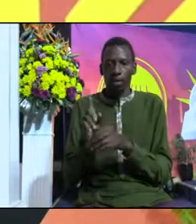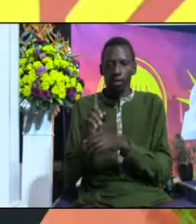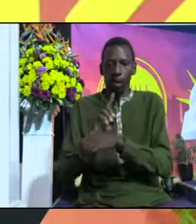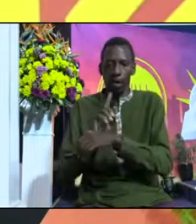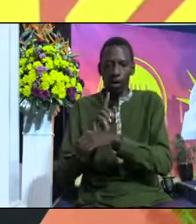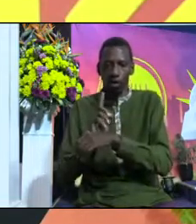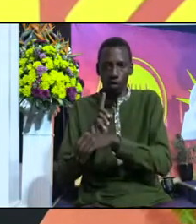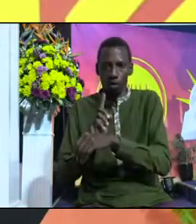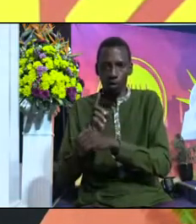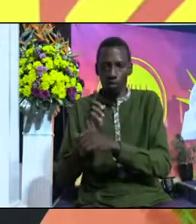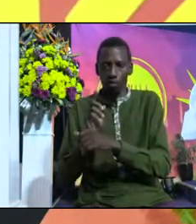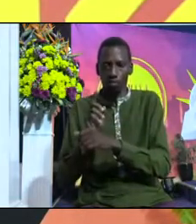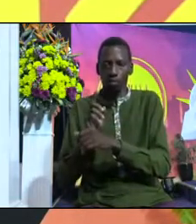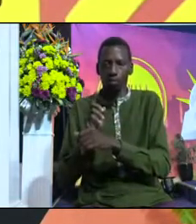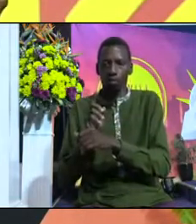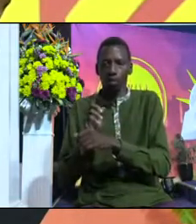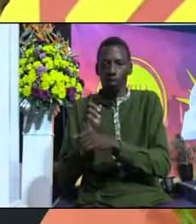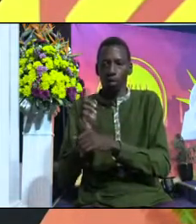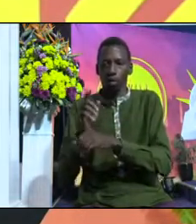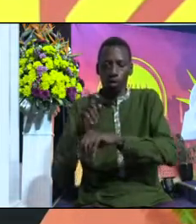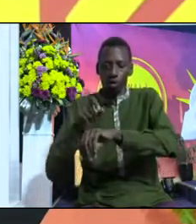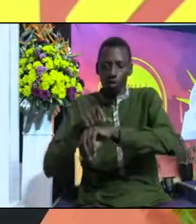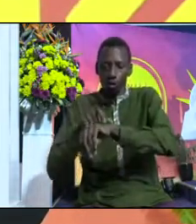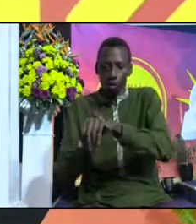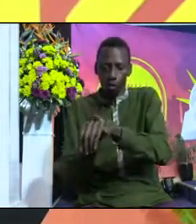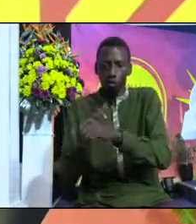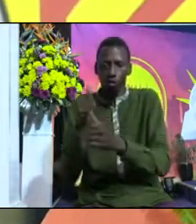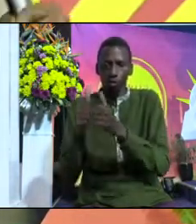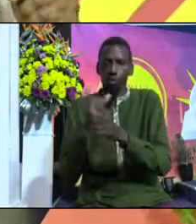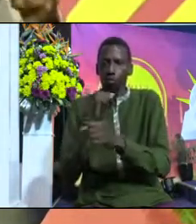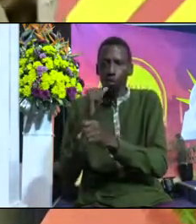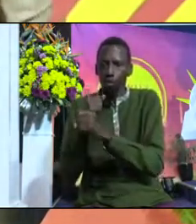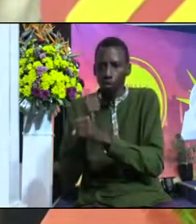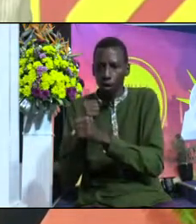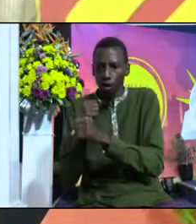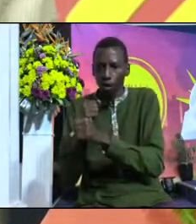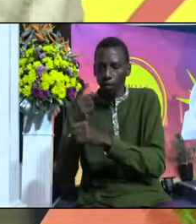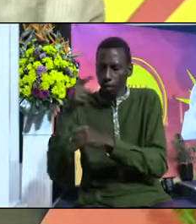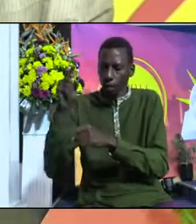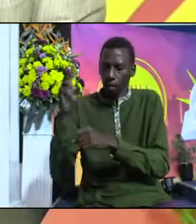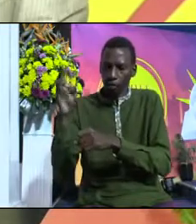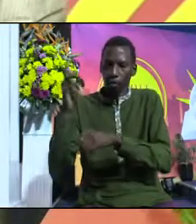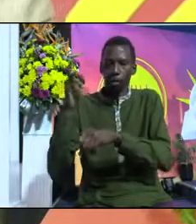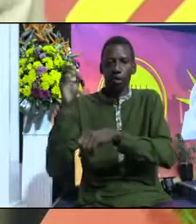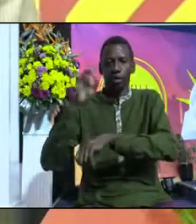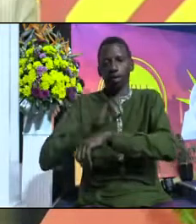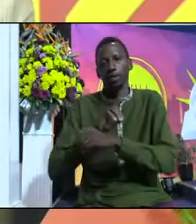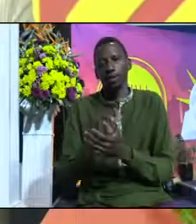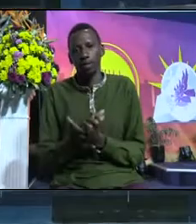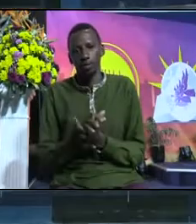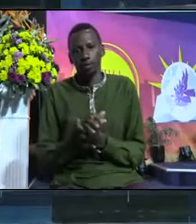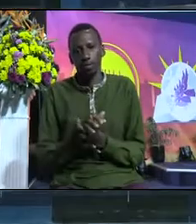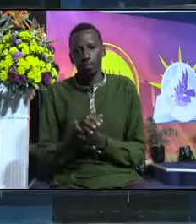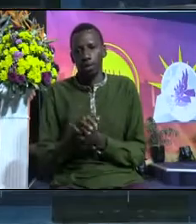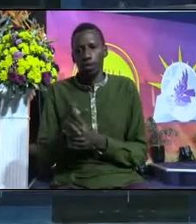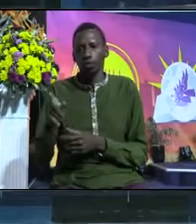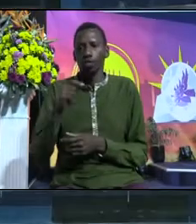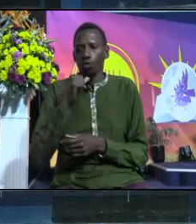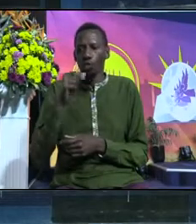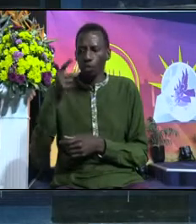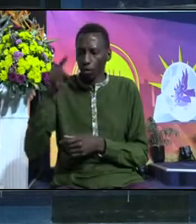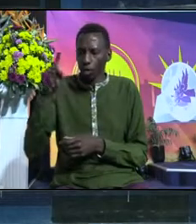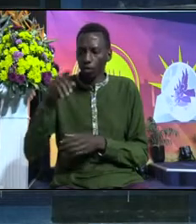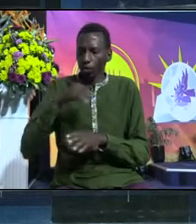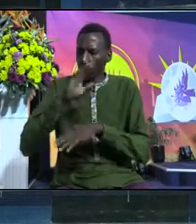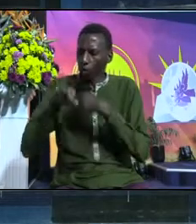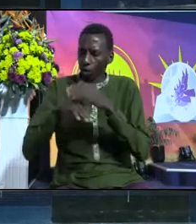least right twice a day. It went over somebody's head. Whoop! You're not right all the